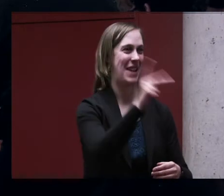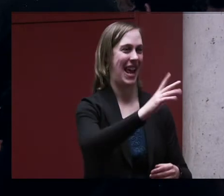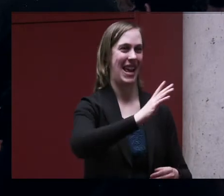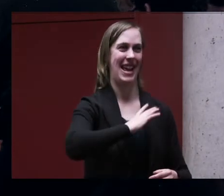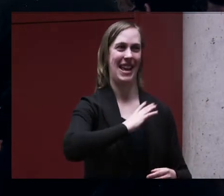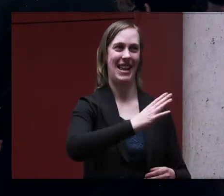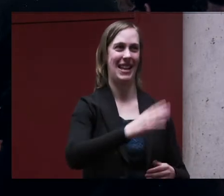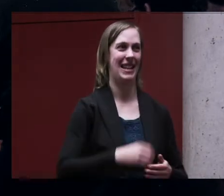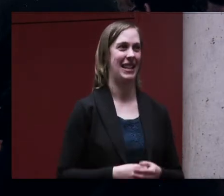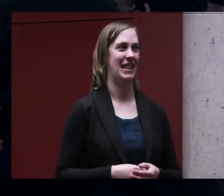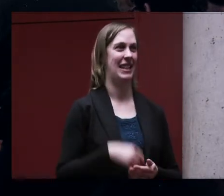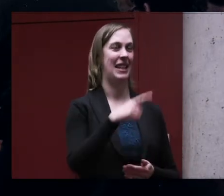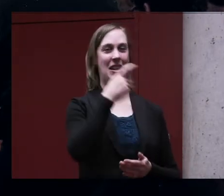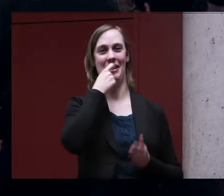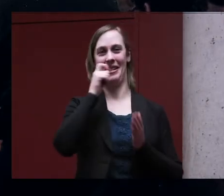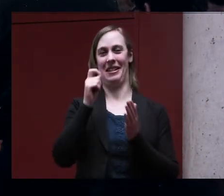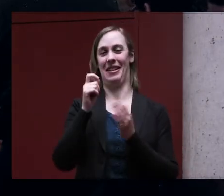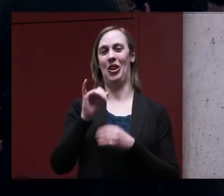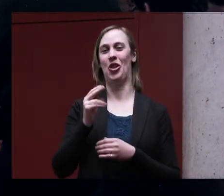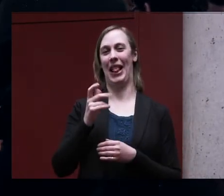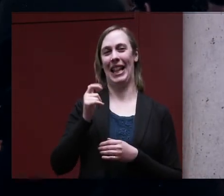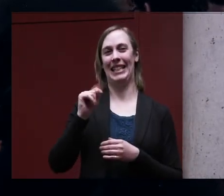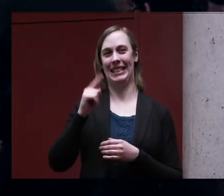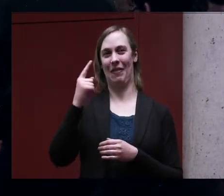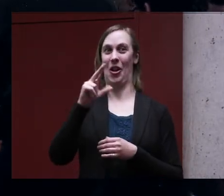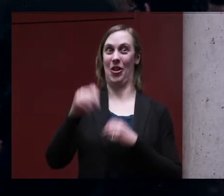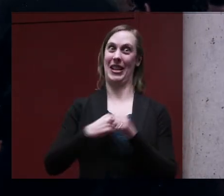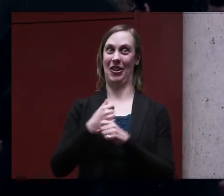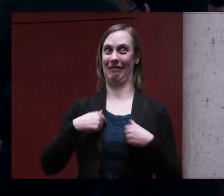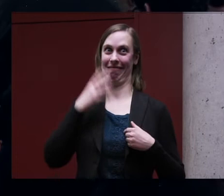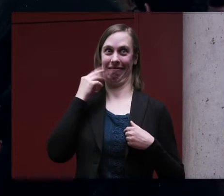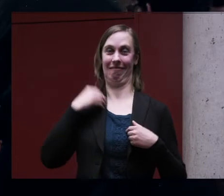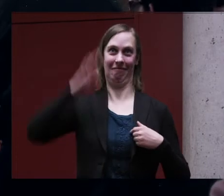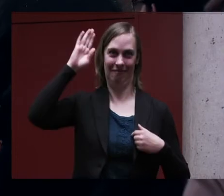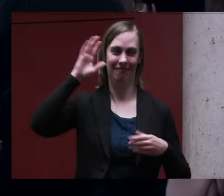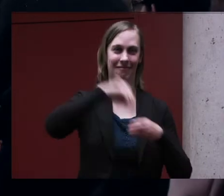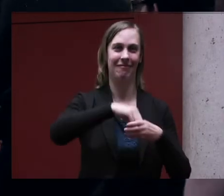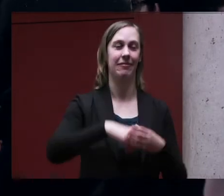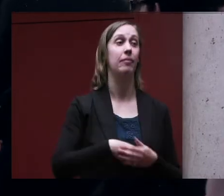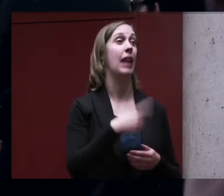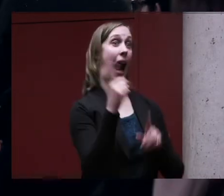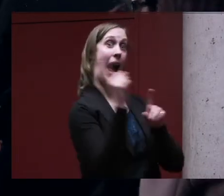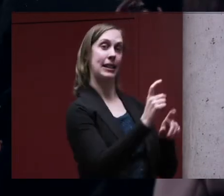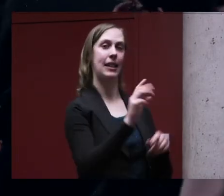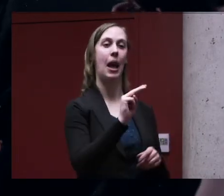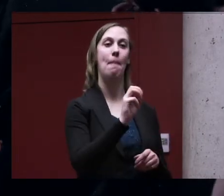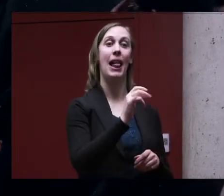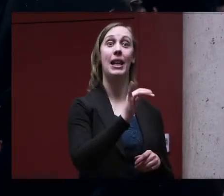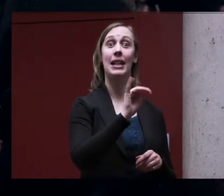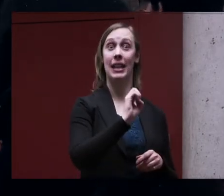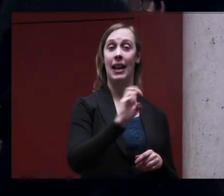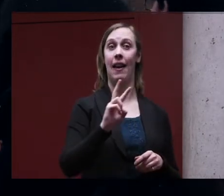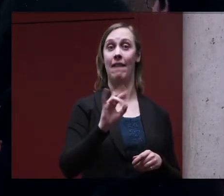Game show. For 30 years. Melanie and Victoria, I'd like to ask you, you mentioned that you have set up an advocacy group.